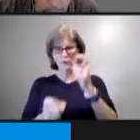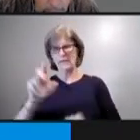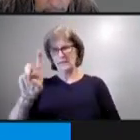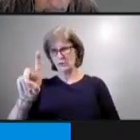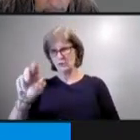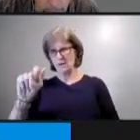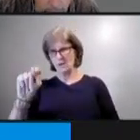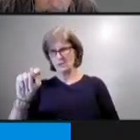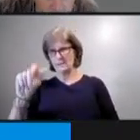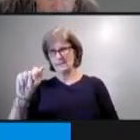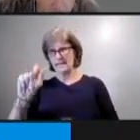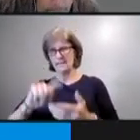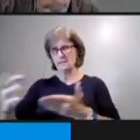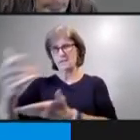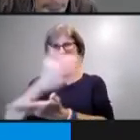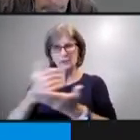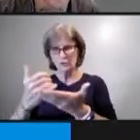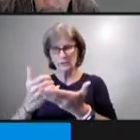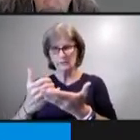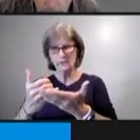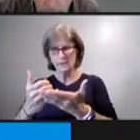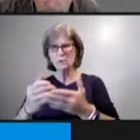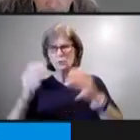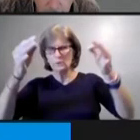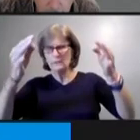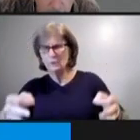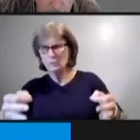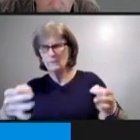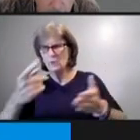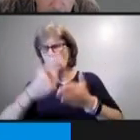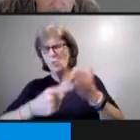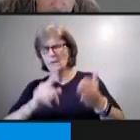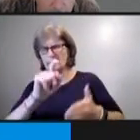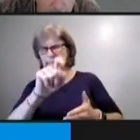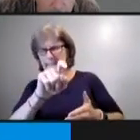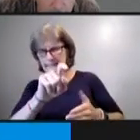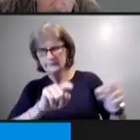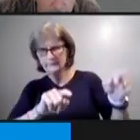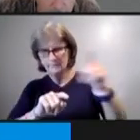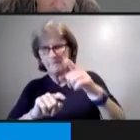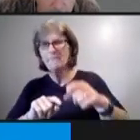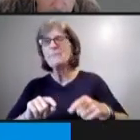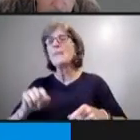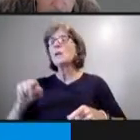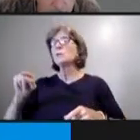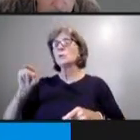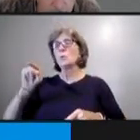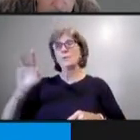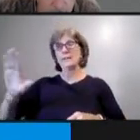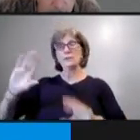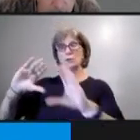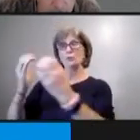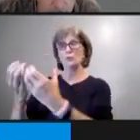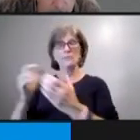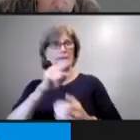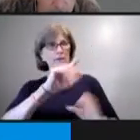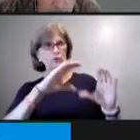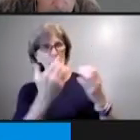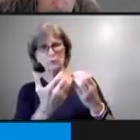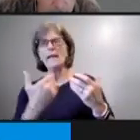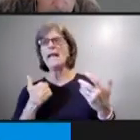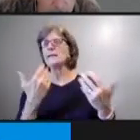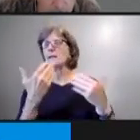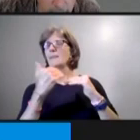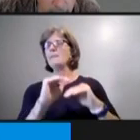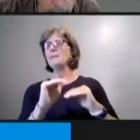with their growing needs. So ERAP and Family Eviction Prevention money had limits